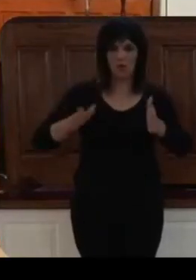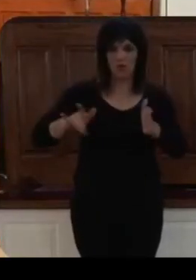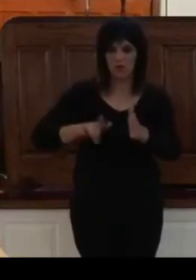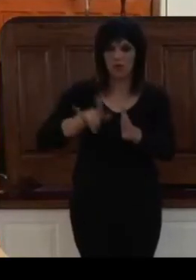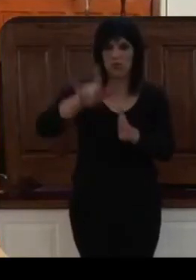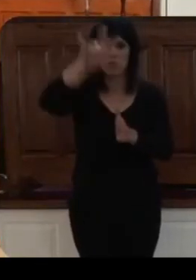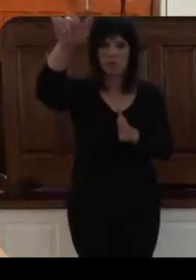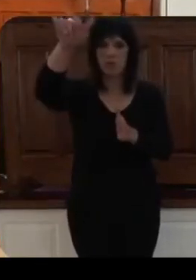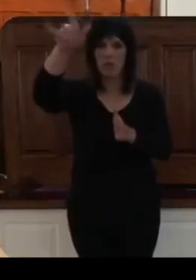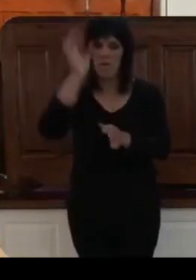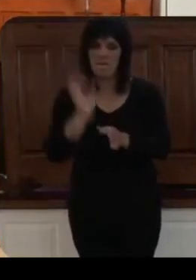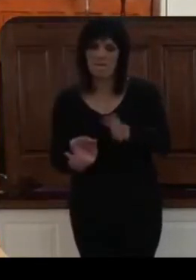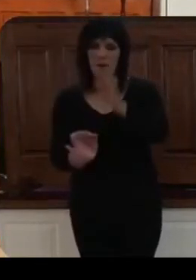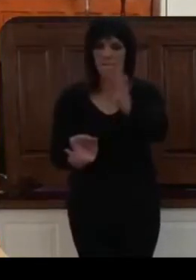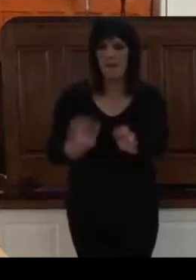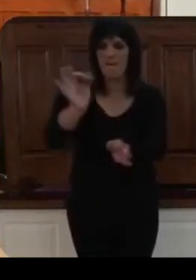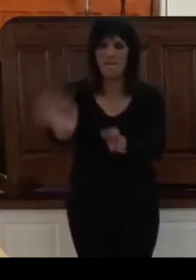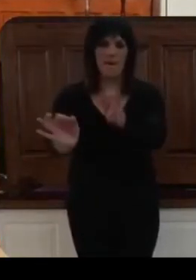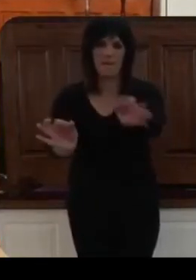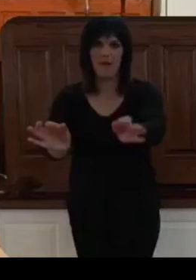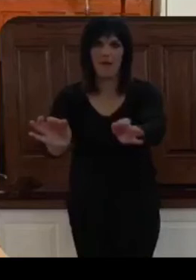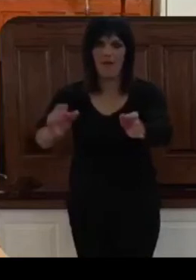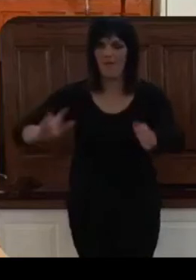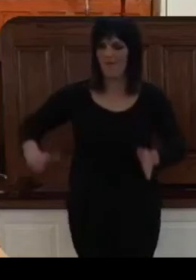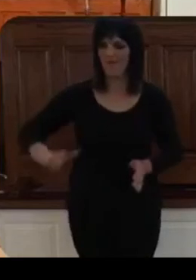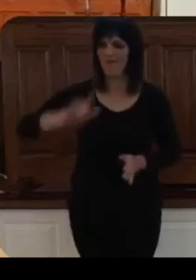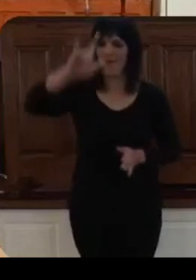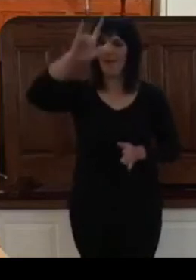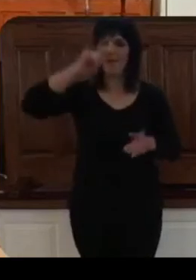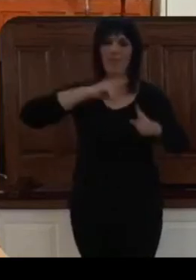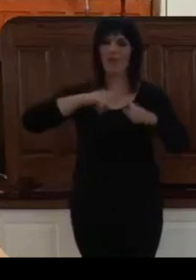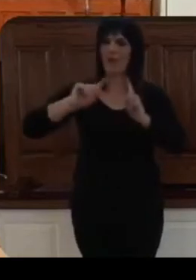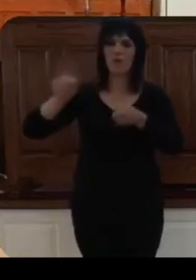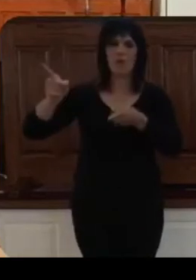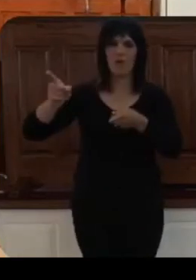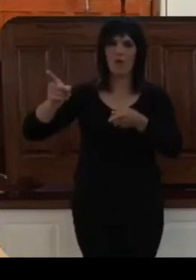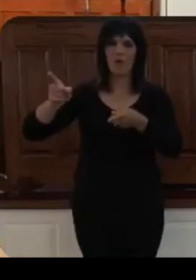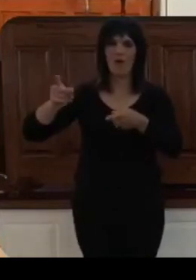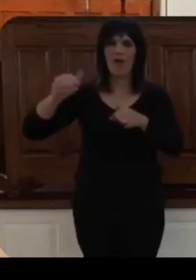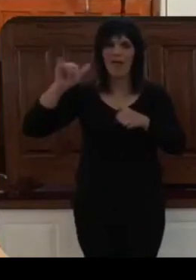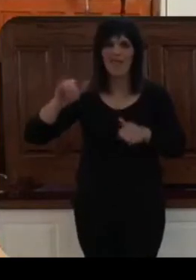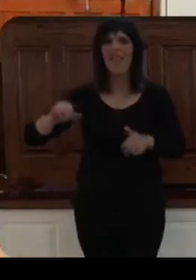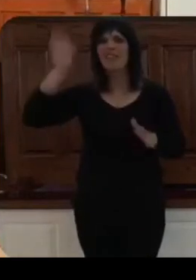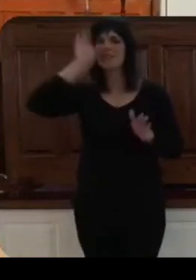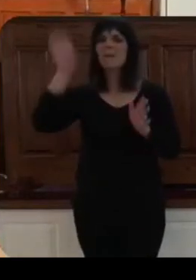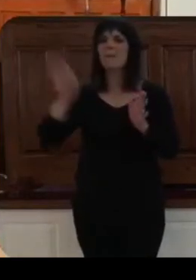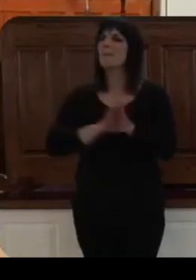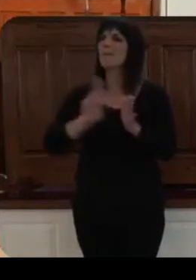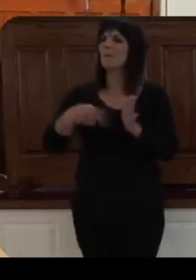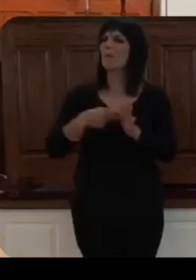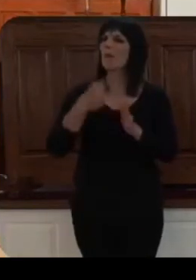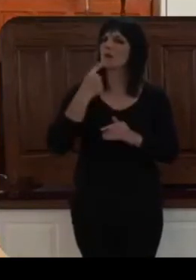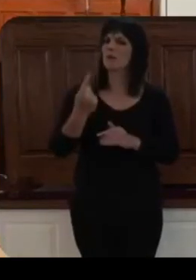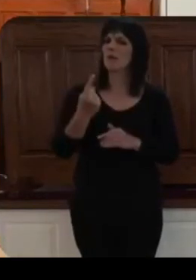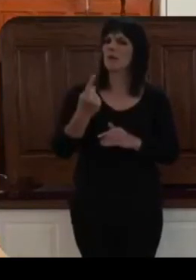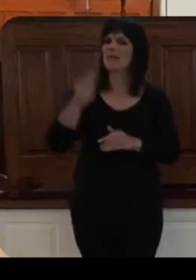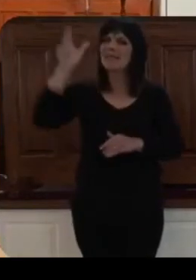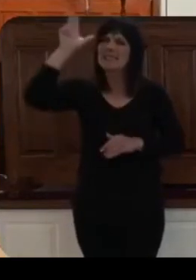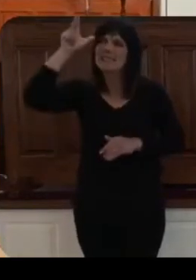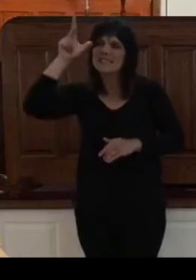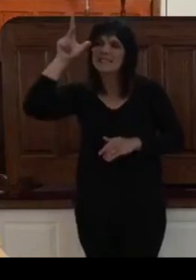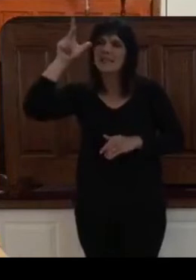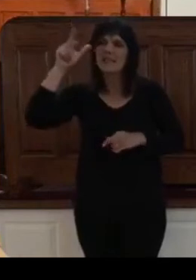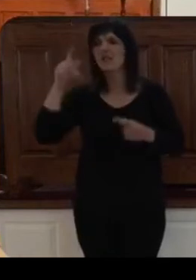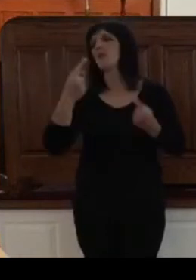holes in airstrips so that airplanes can't take off. See, that's the picture that Paul is saying. Satan is trying to